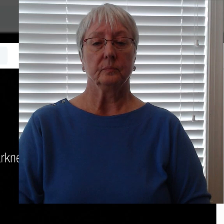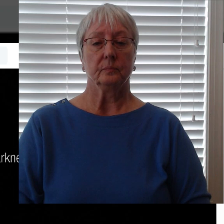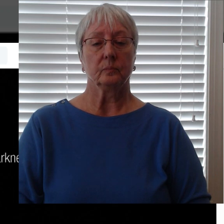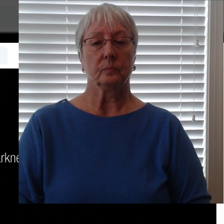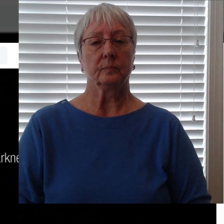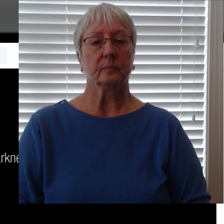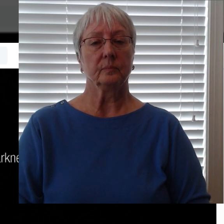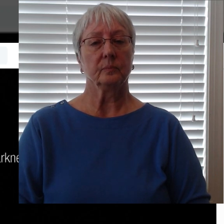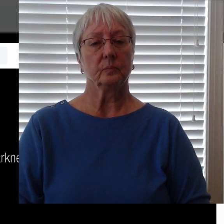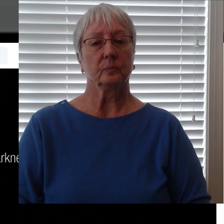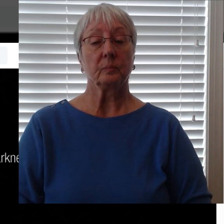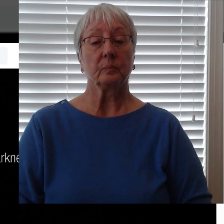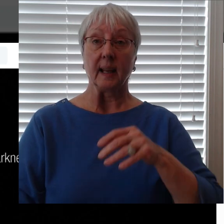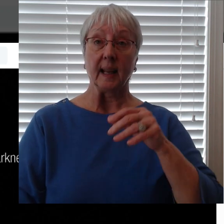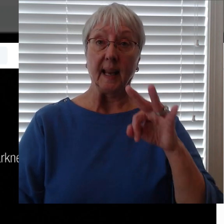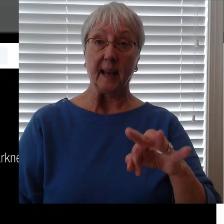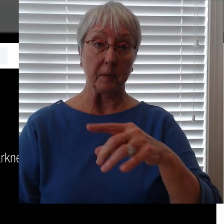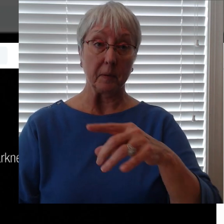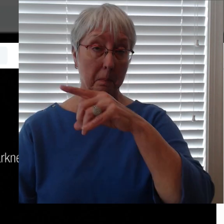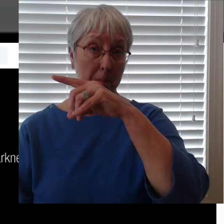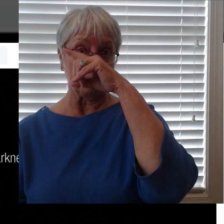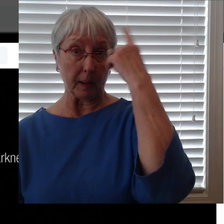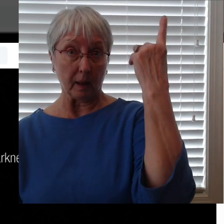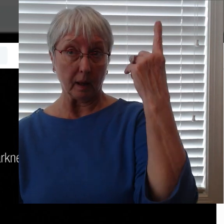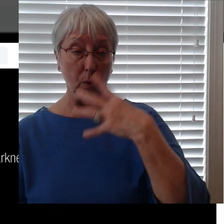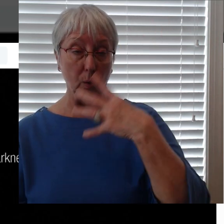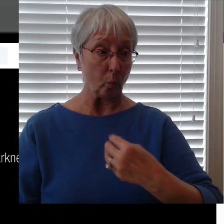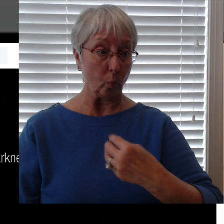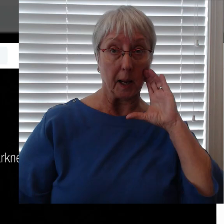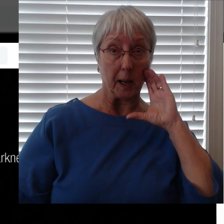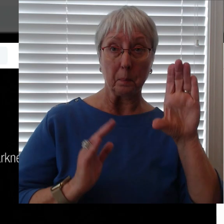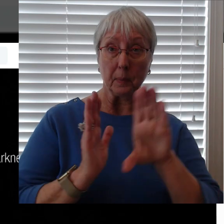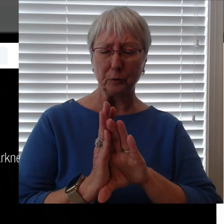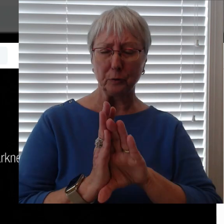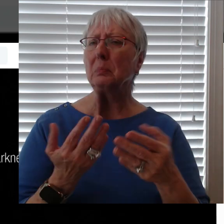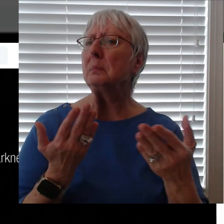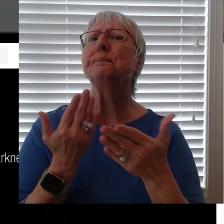value when an image is black and white, but it's harder to know